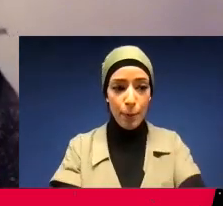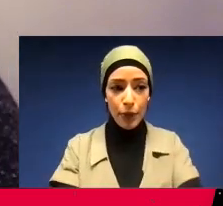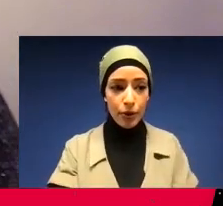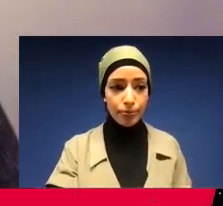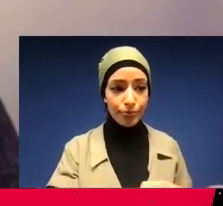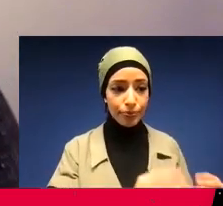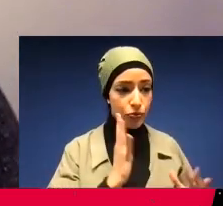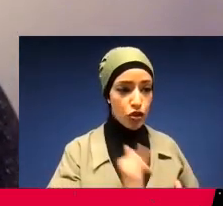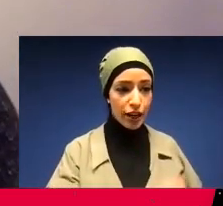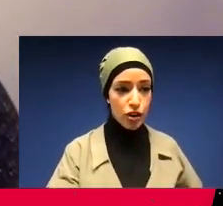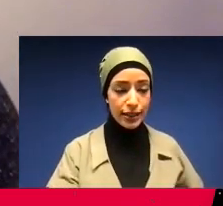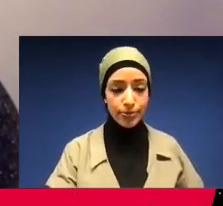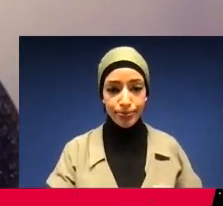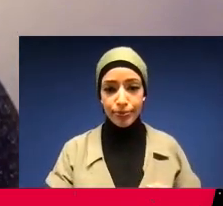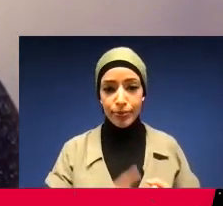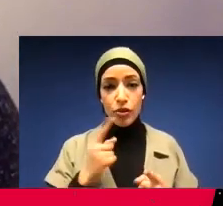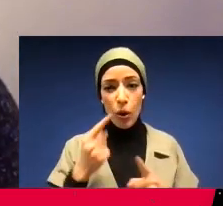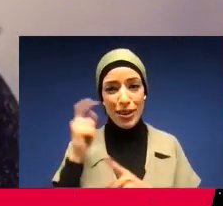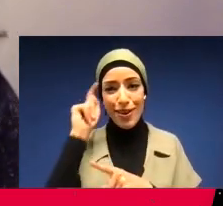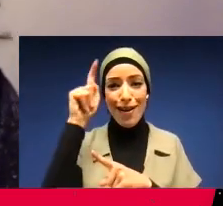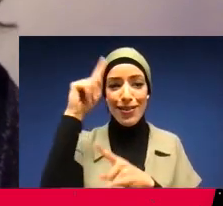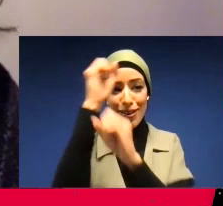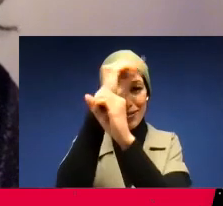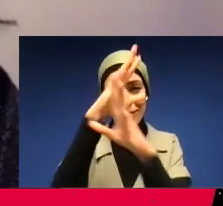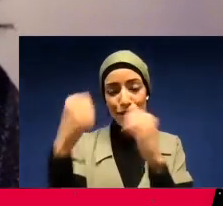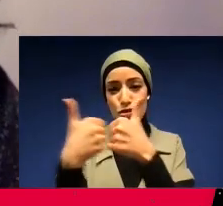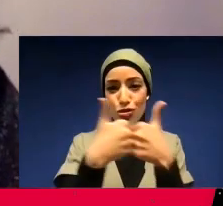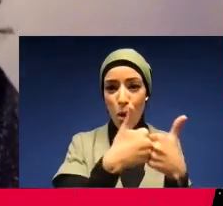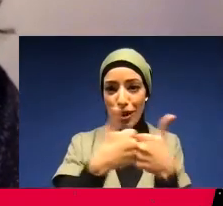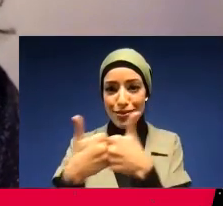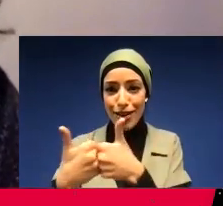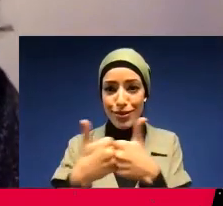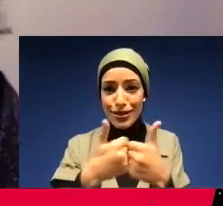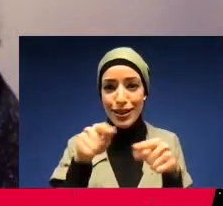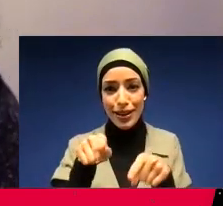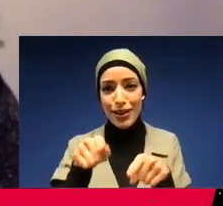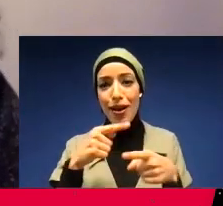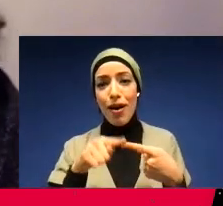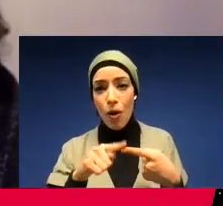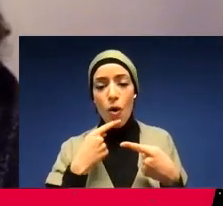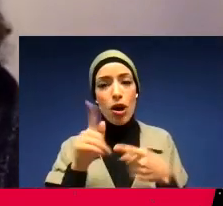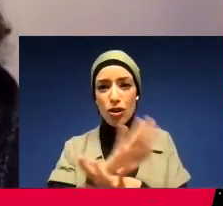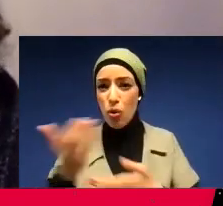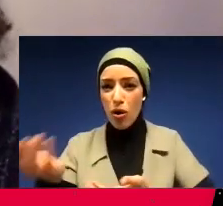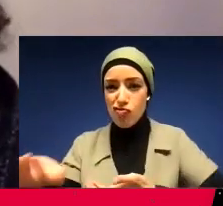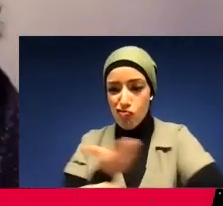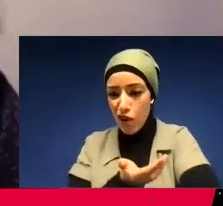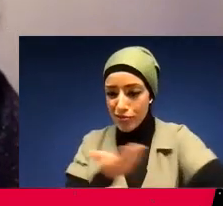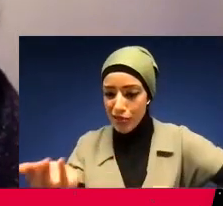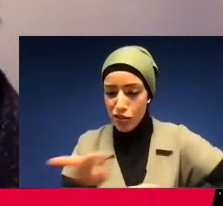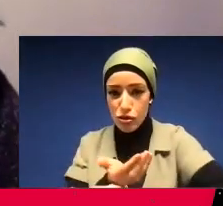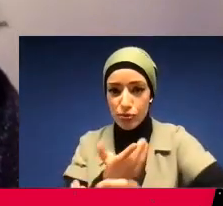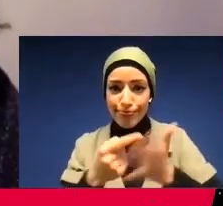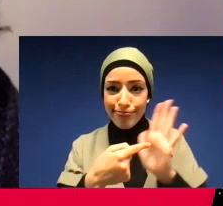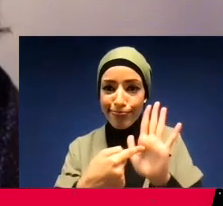their talks, the idea of solidarity here is one that it's exactly as you said, Adam, it's not a transaction, and it's to show support for one another